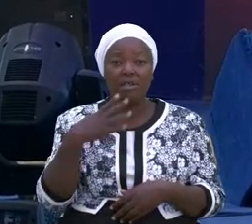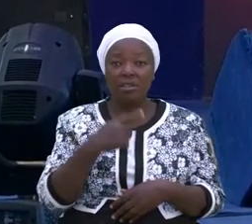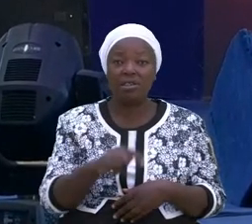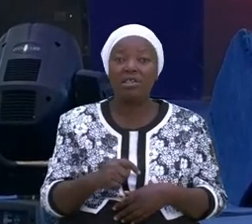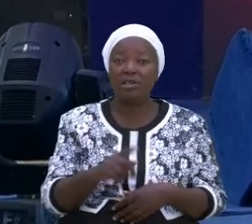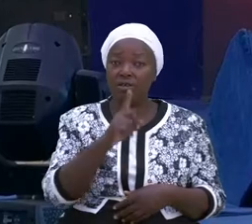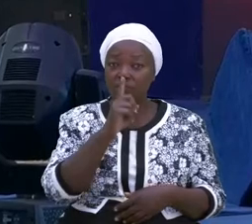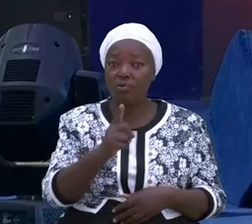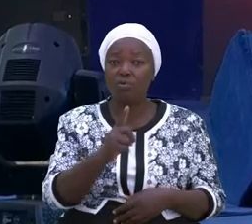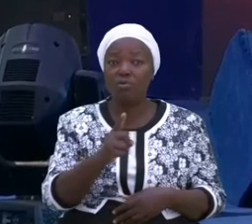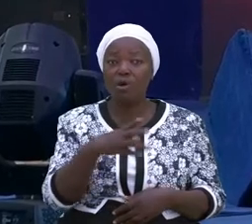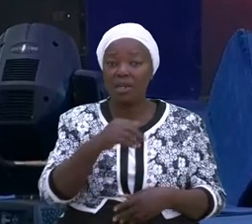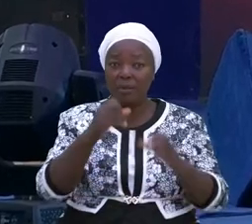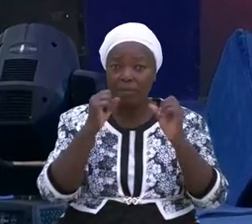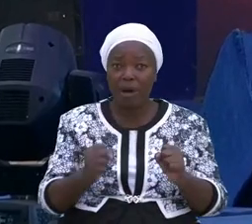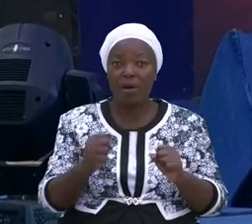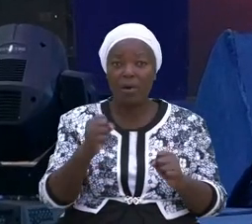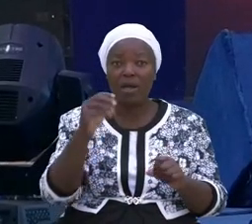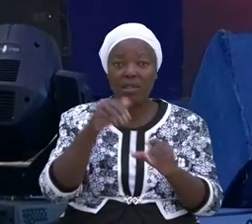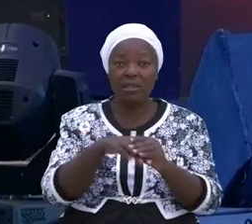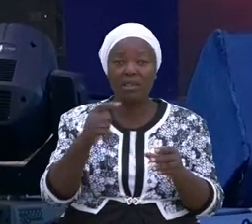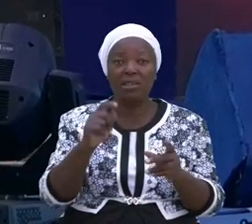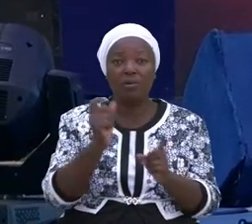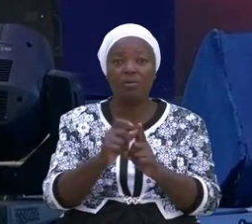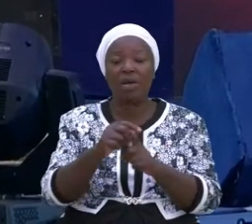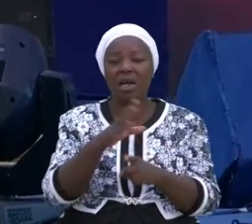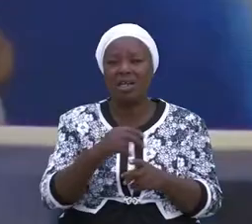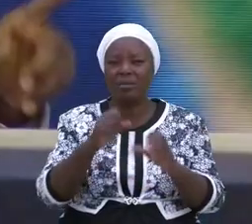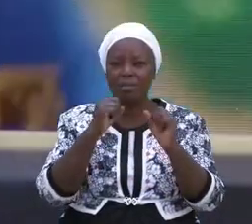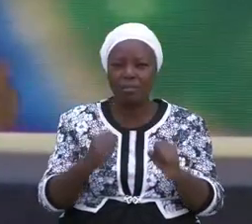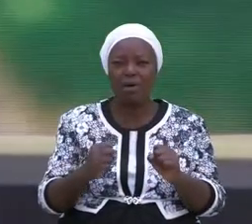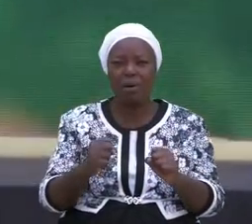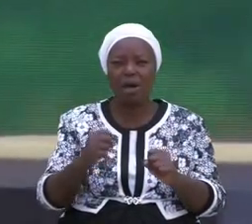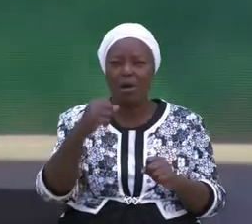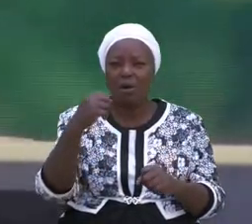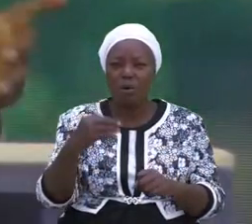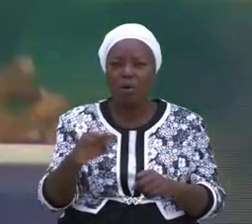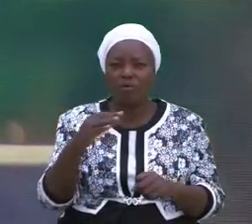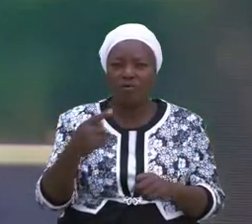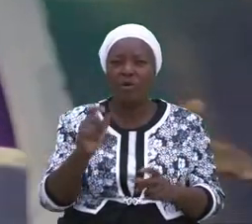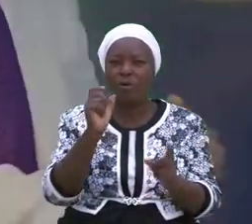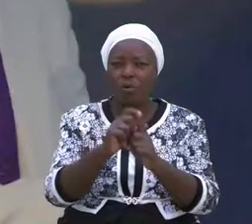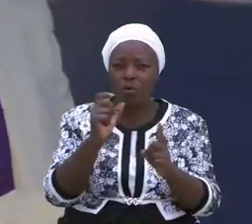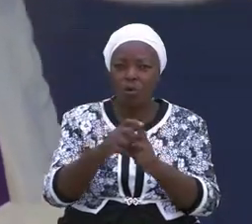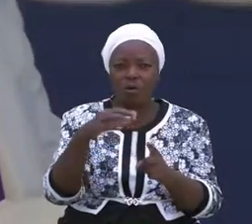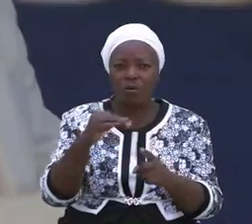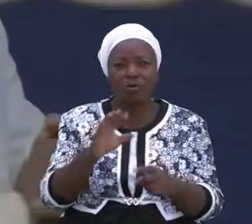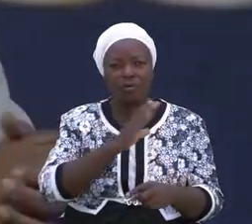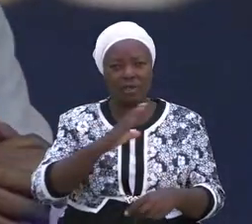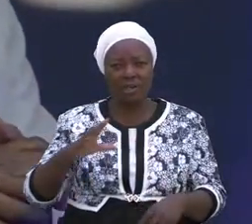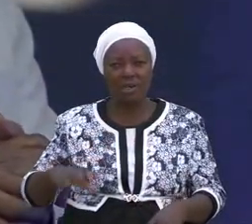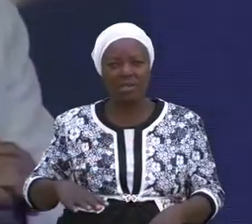the power in the word, and the power of the utterance of Christ.